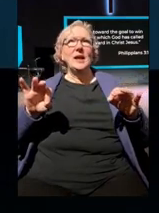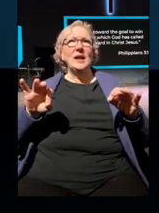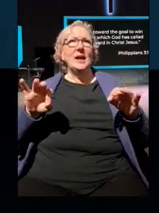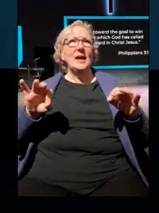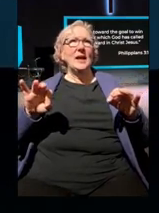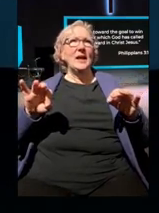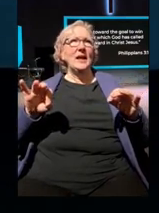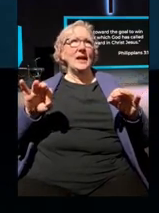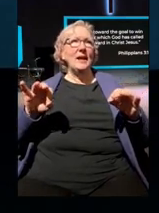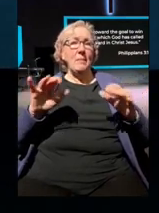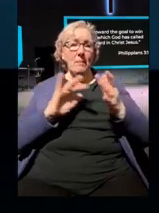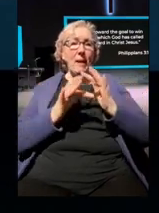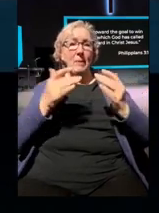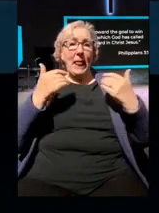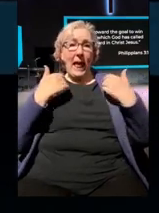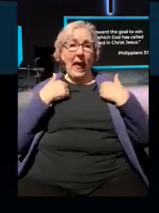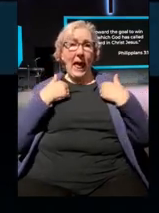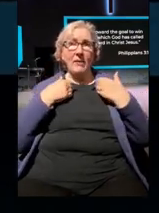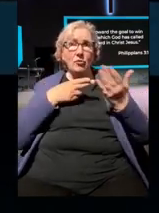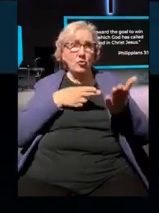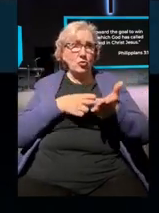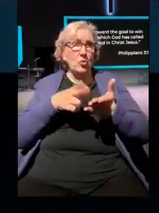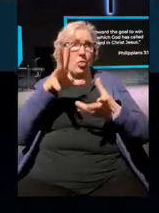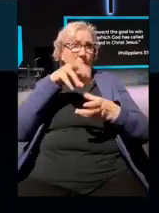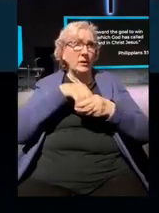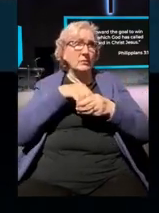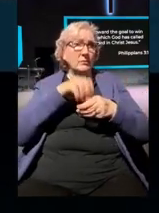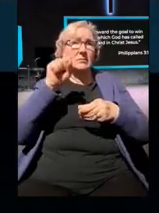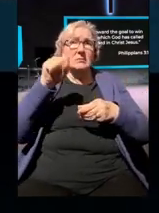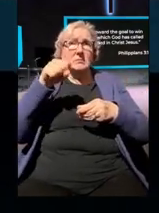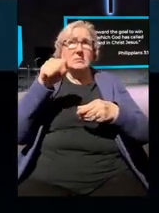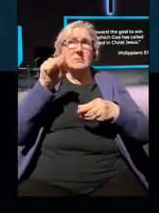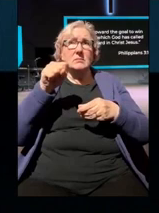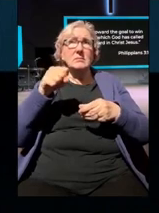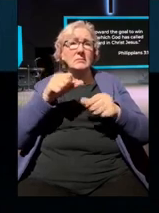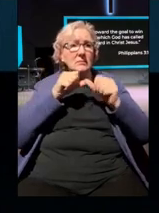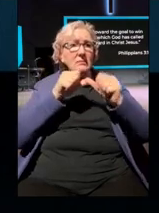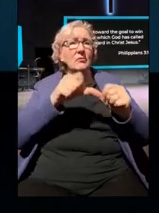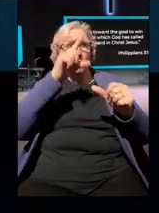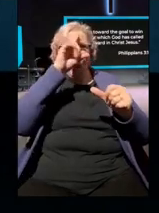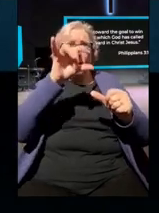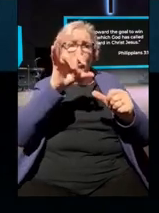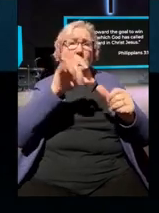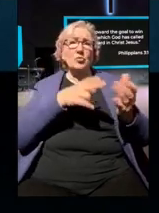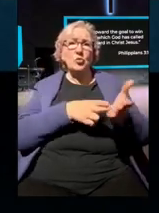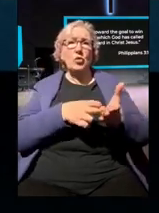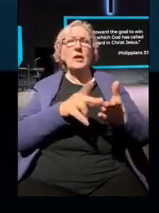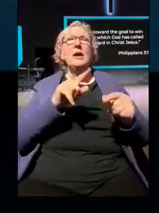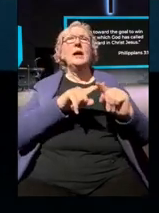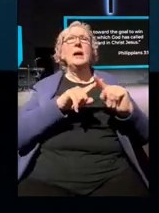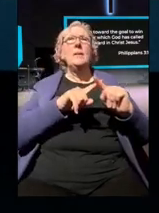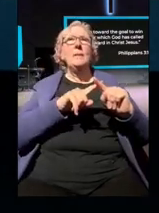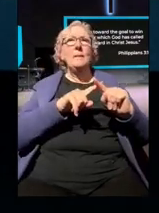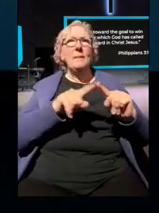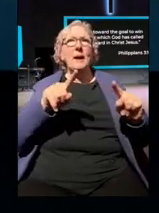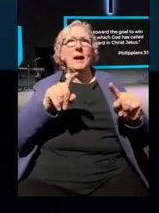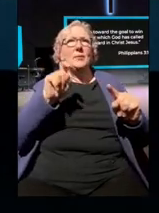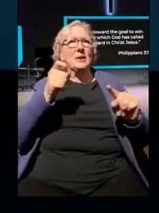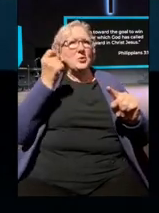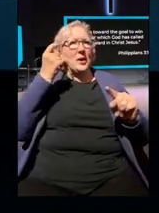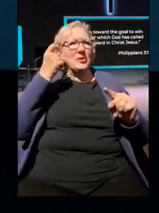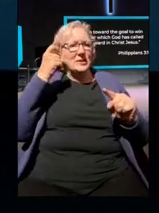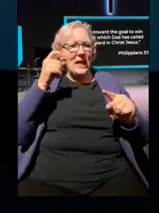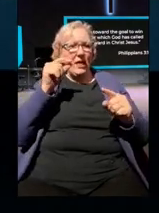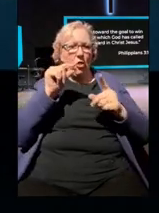in the Bible, but we need to know how those words would be heard by the people they were written